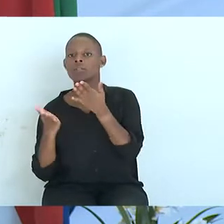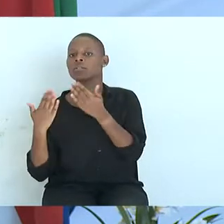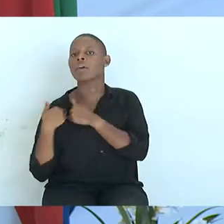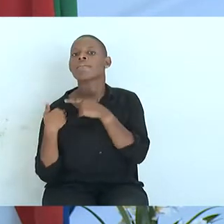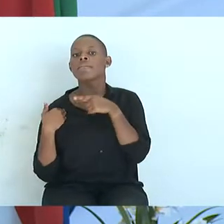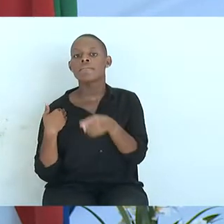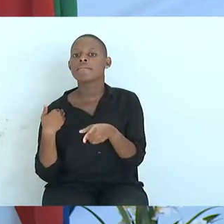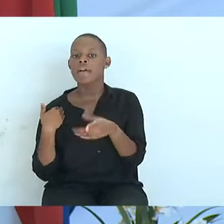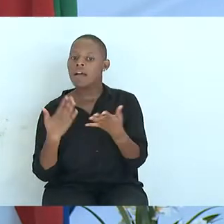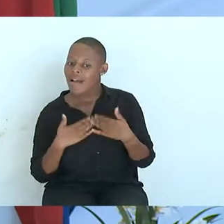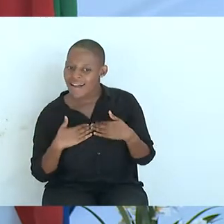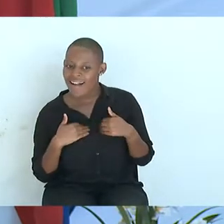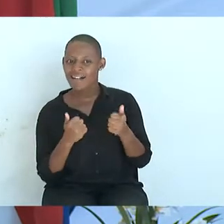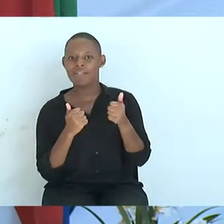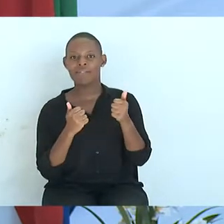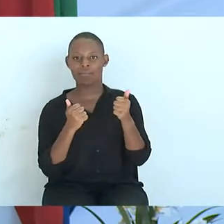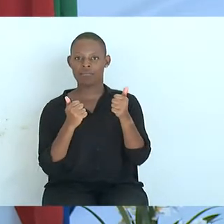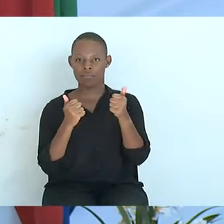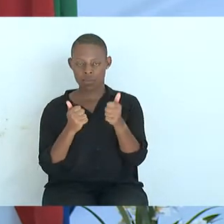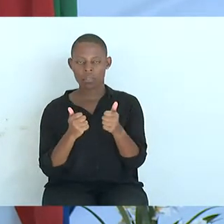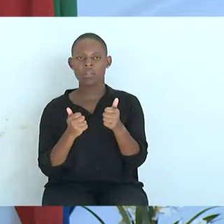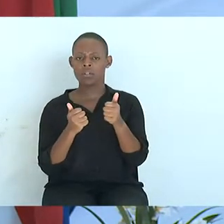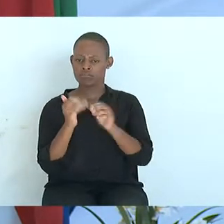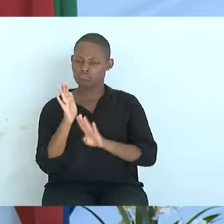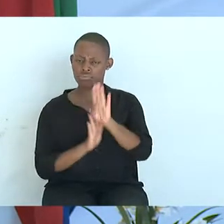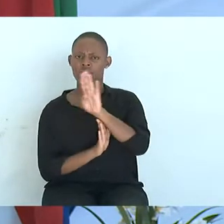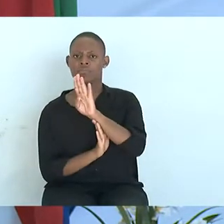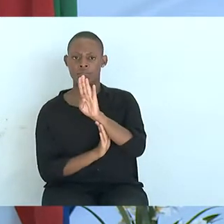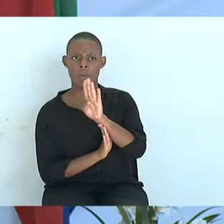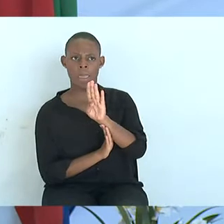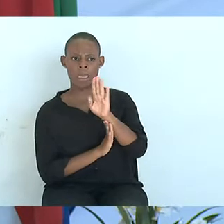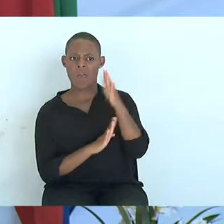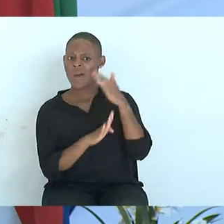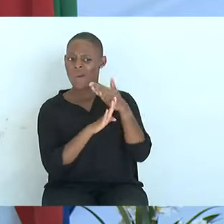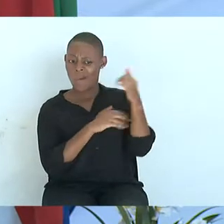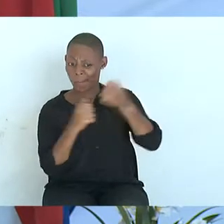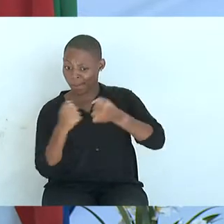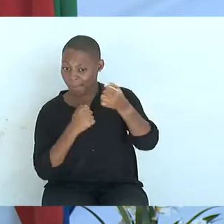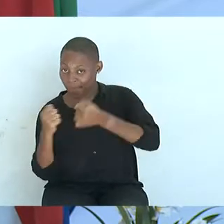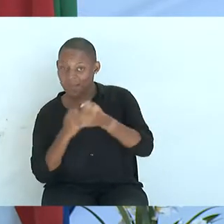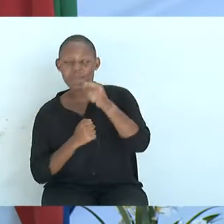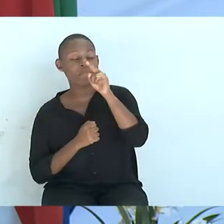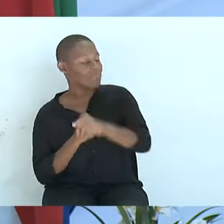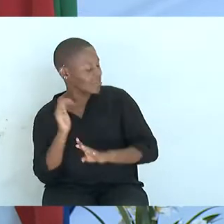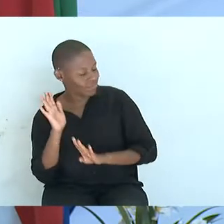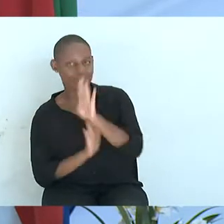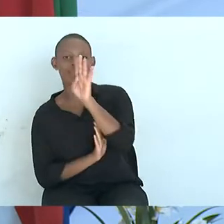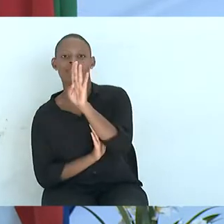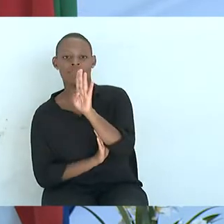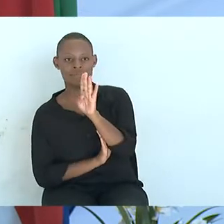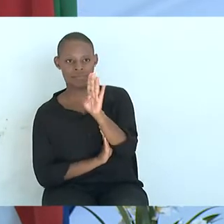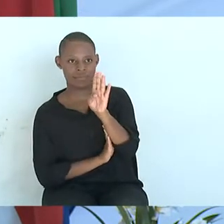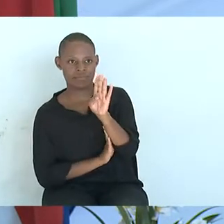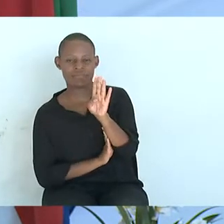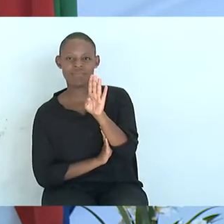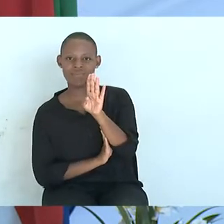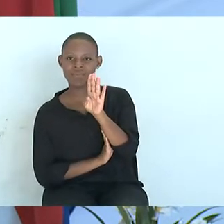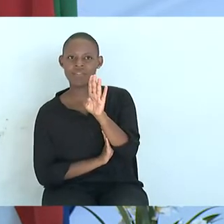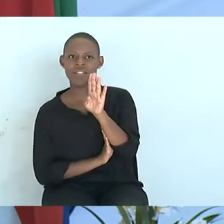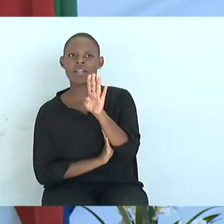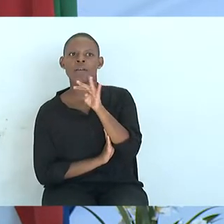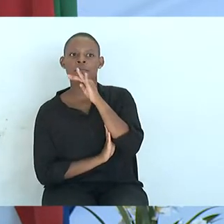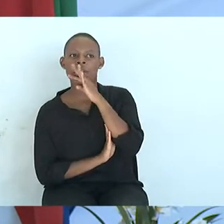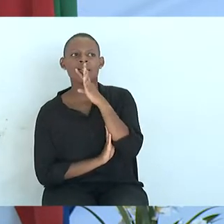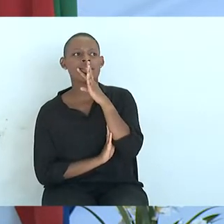care. We want to see employment. We want to see recreation and leisure. And we want to see clean